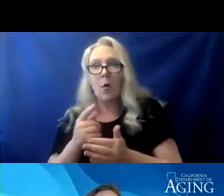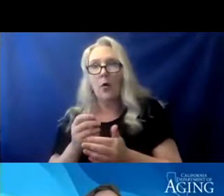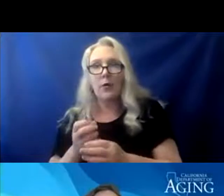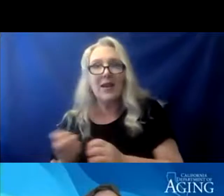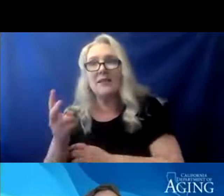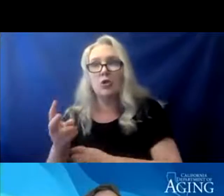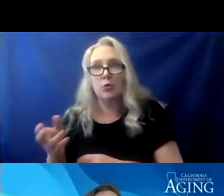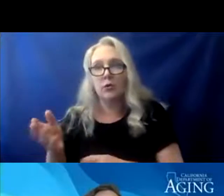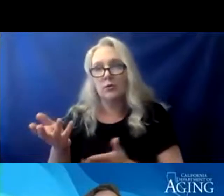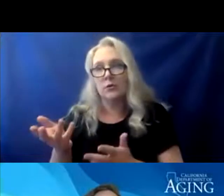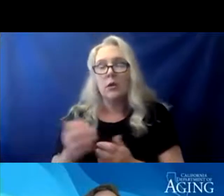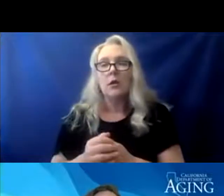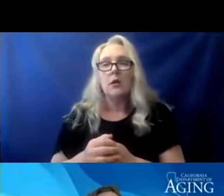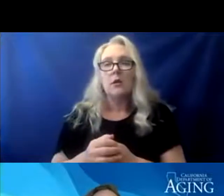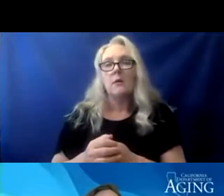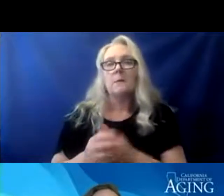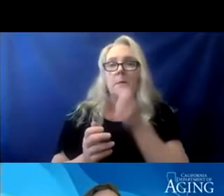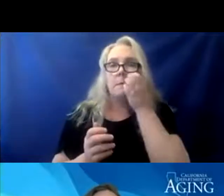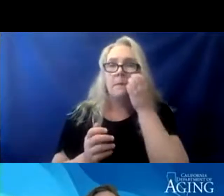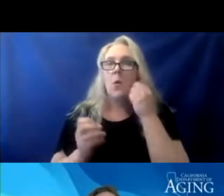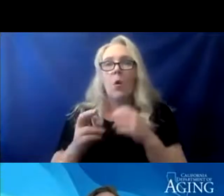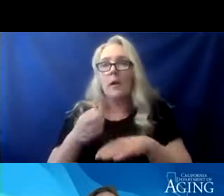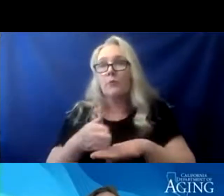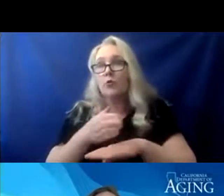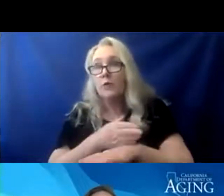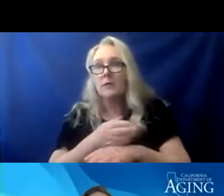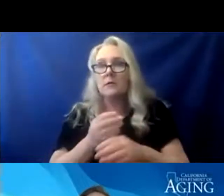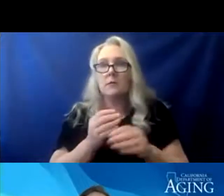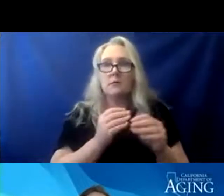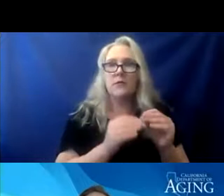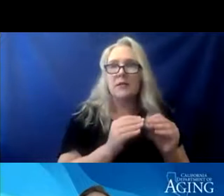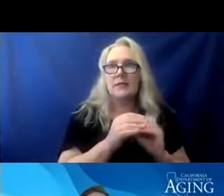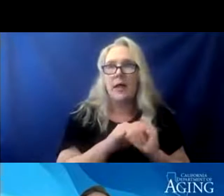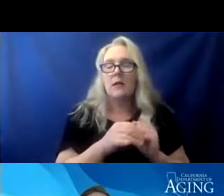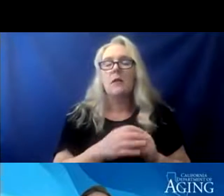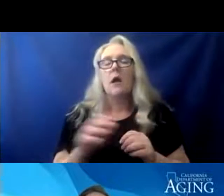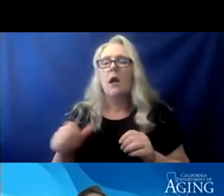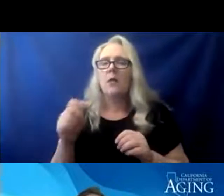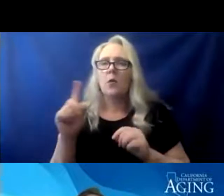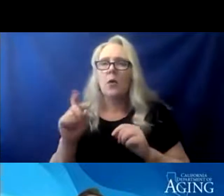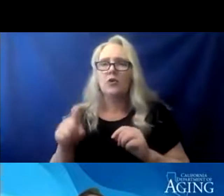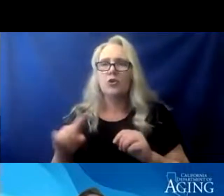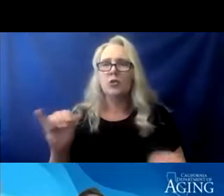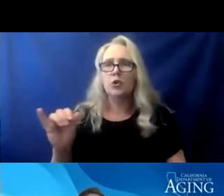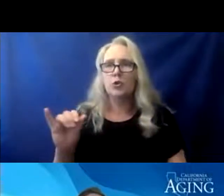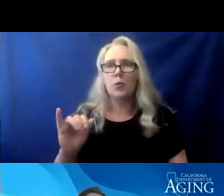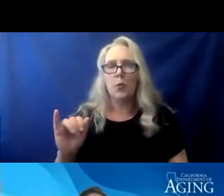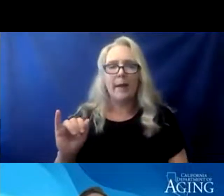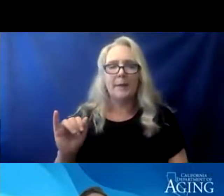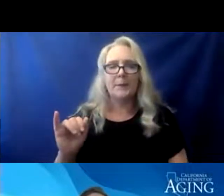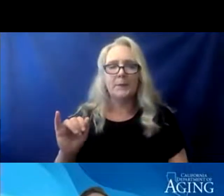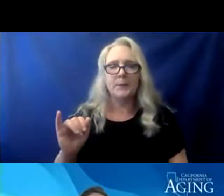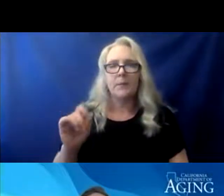forward needed, or an improvement? And there's other questions also about this group. We